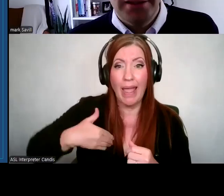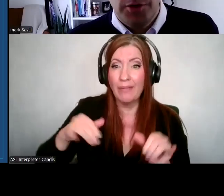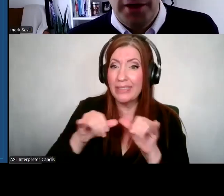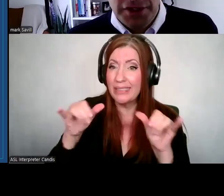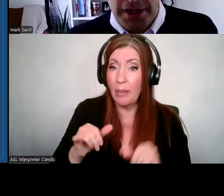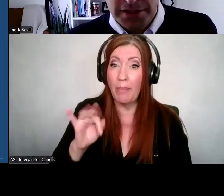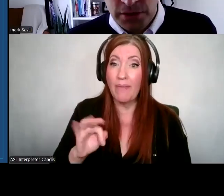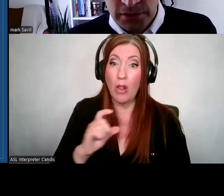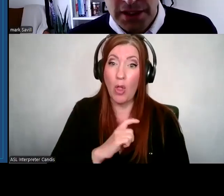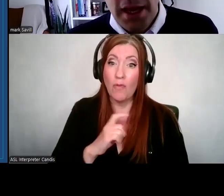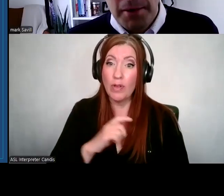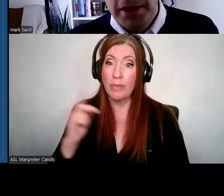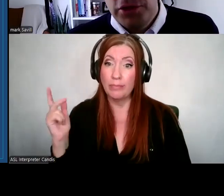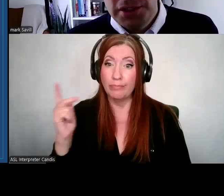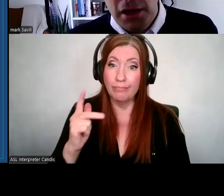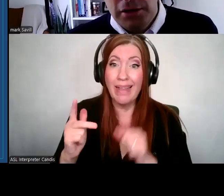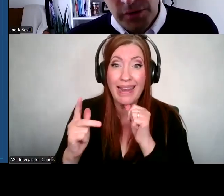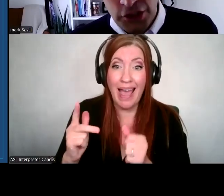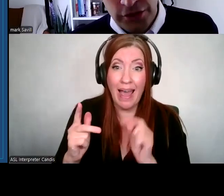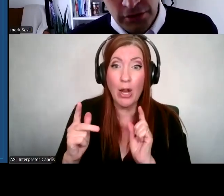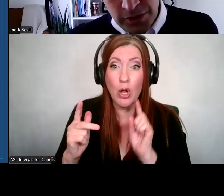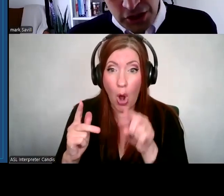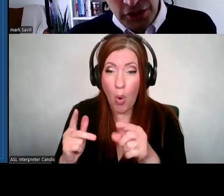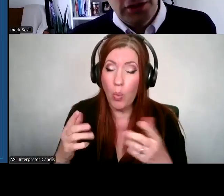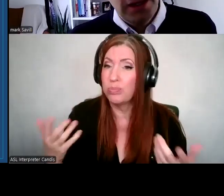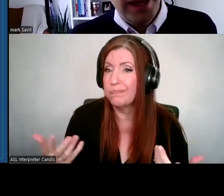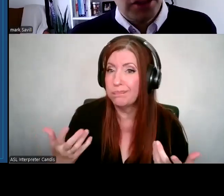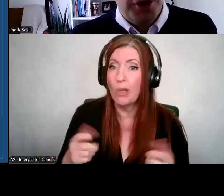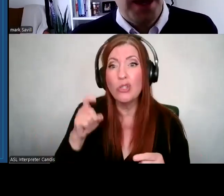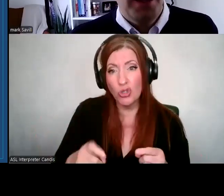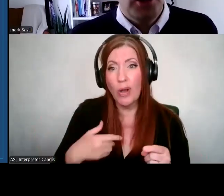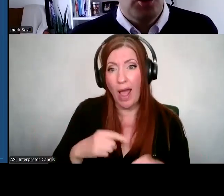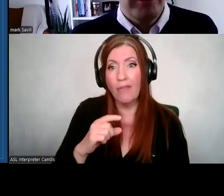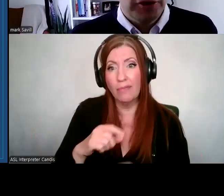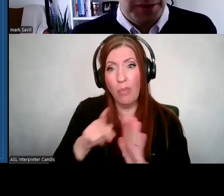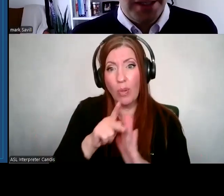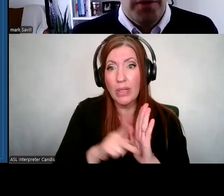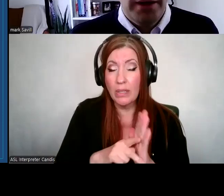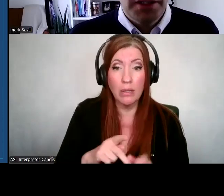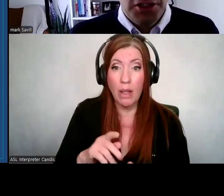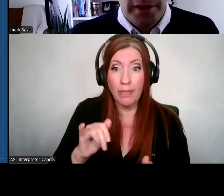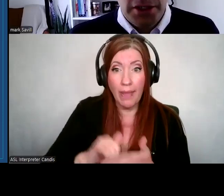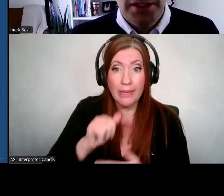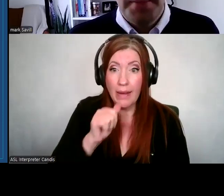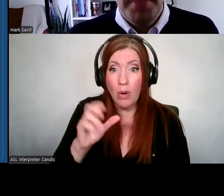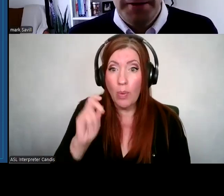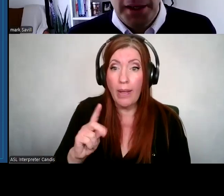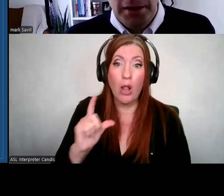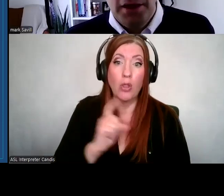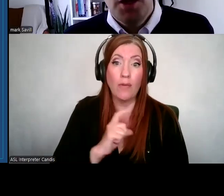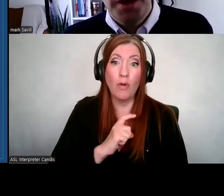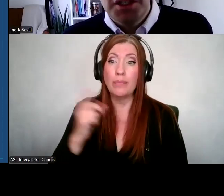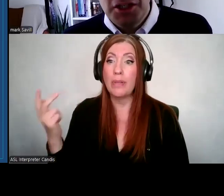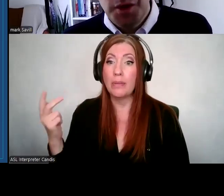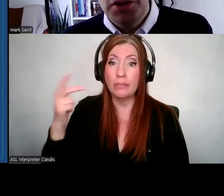enforcement doesn't go out on these crisis calls. And my thoughts are we should. We should. It's not okay that law enforcement is going out in situations, in my